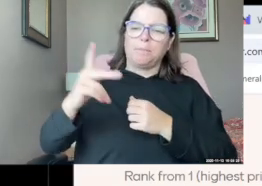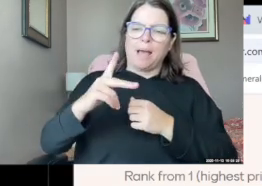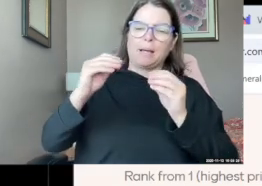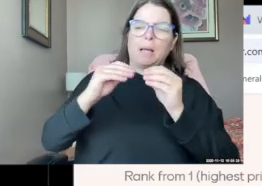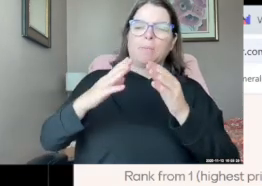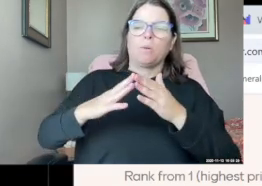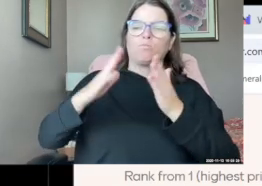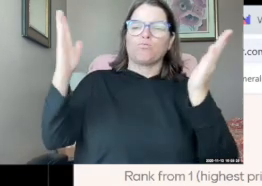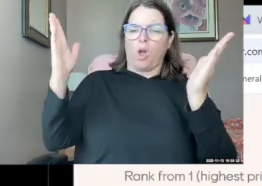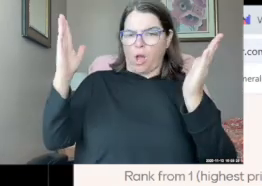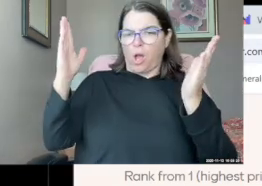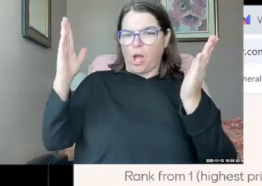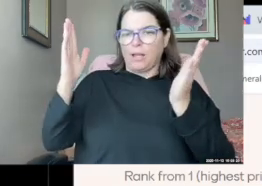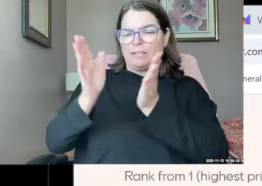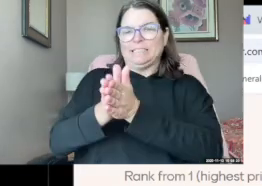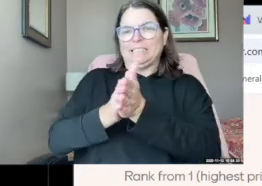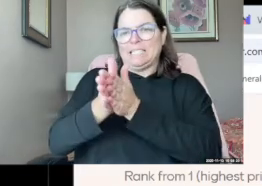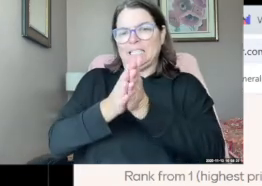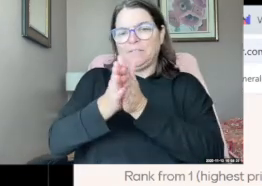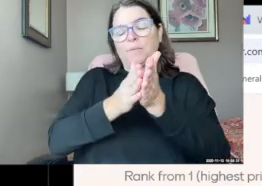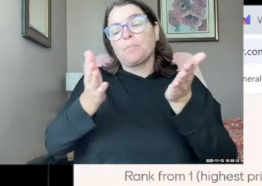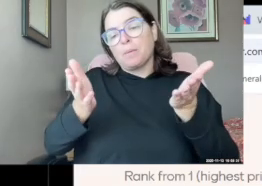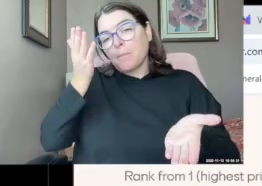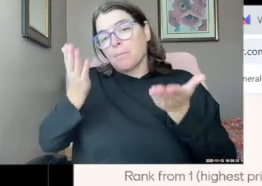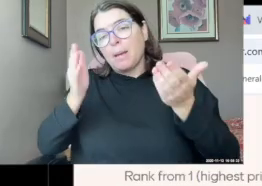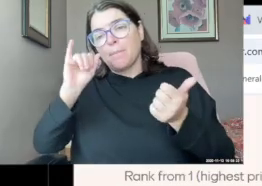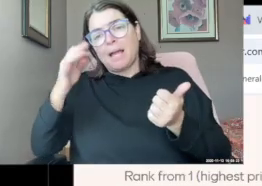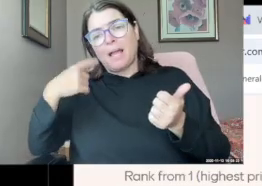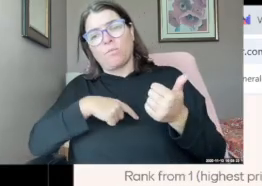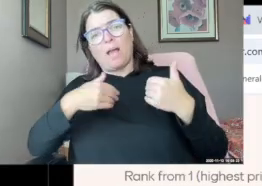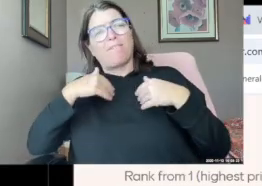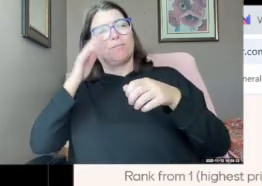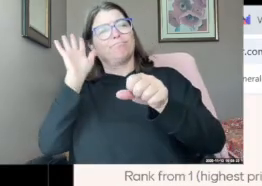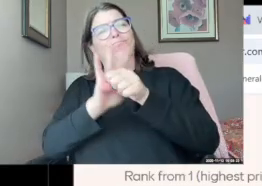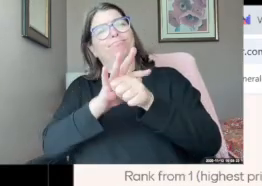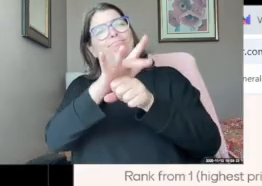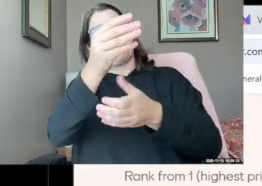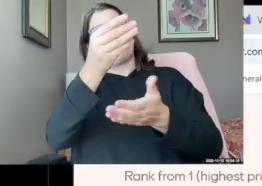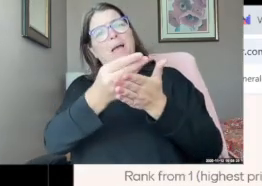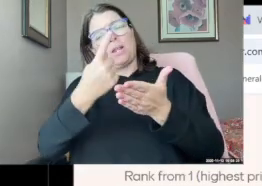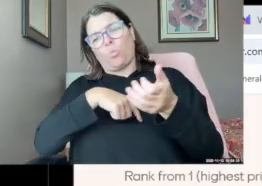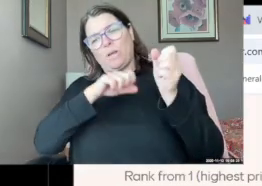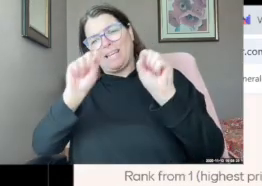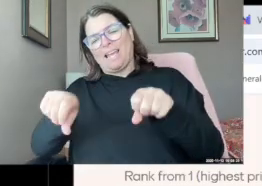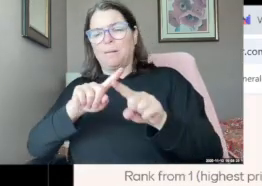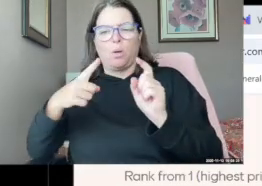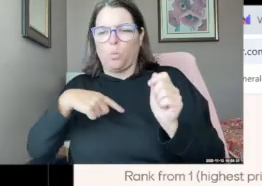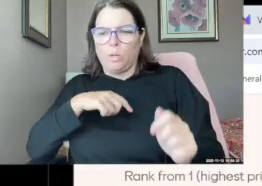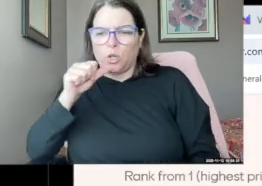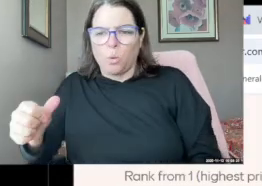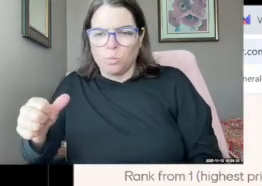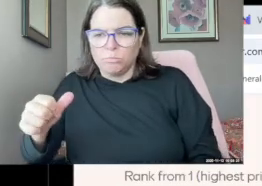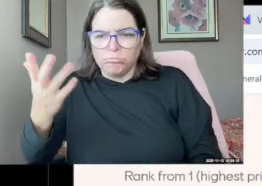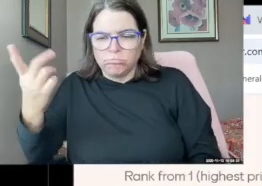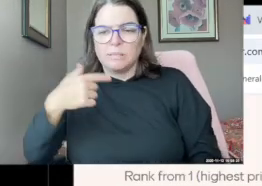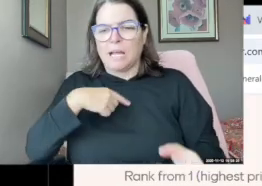just heard, about trying to bring back a broad-based incentive. And maybe if we had all the